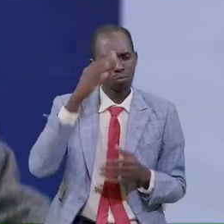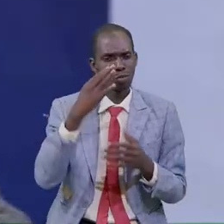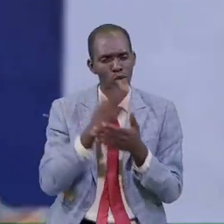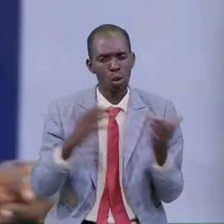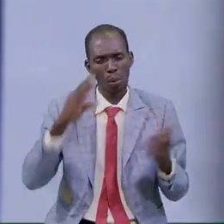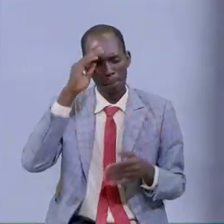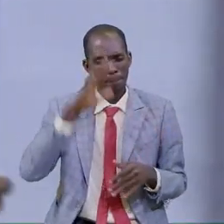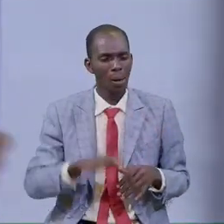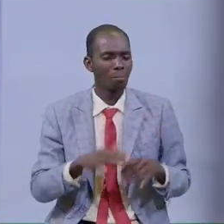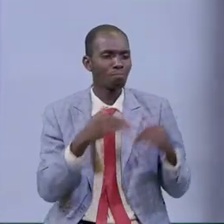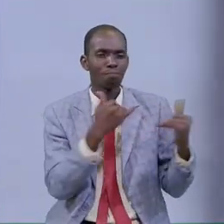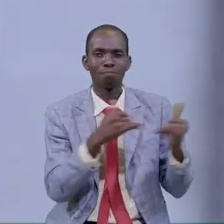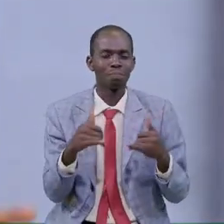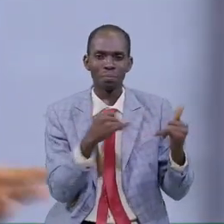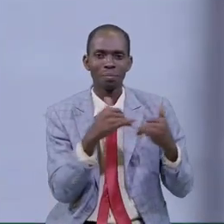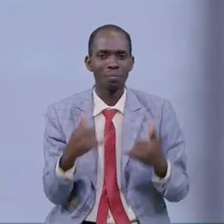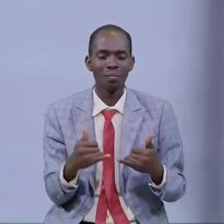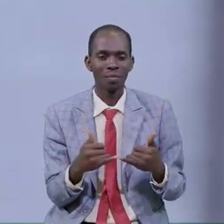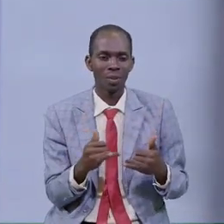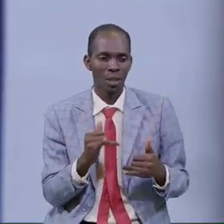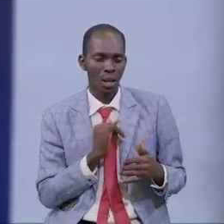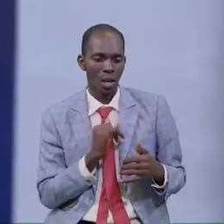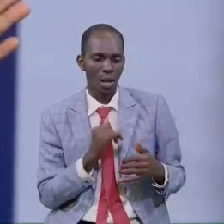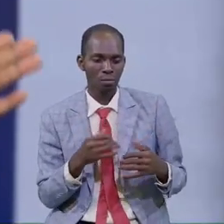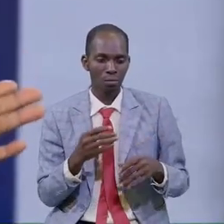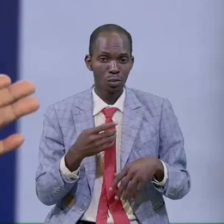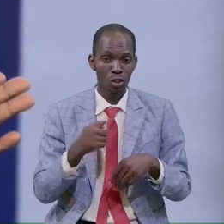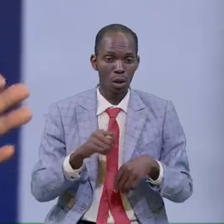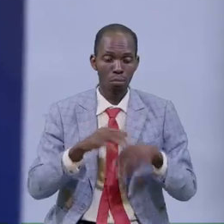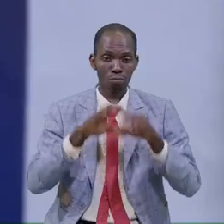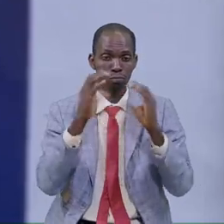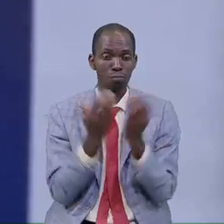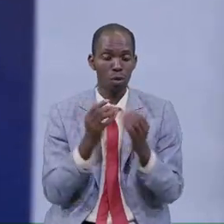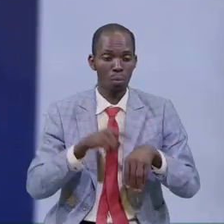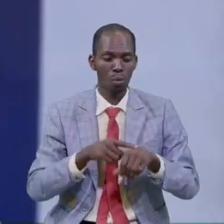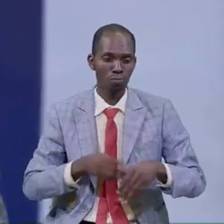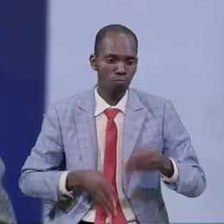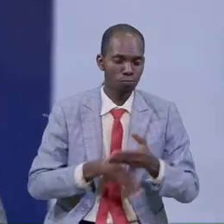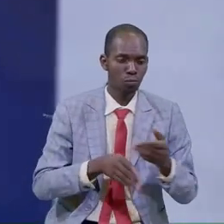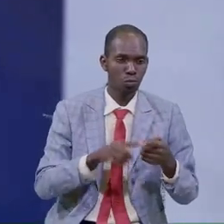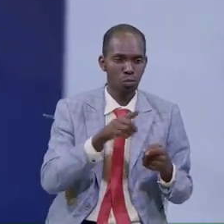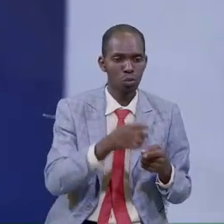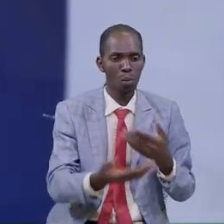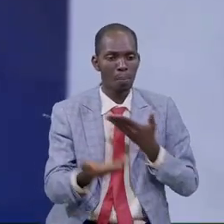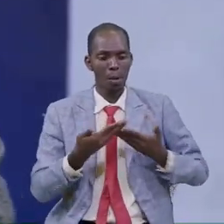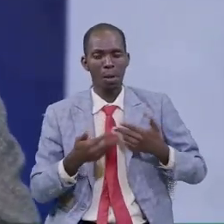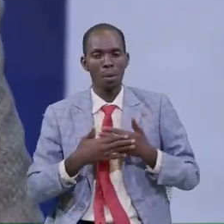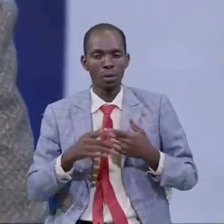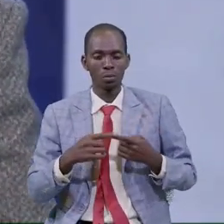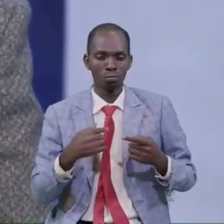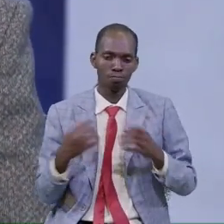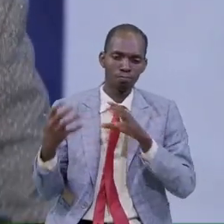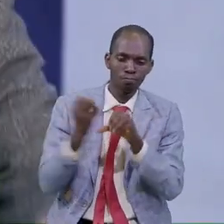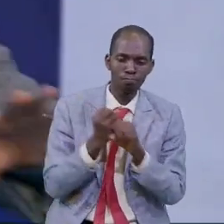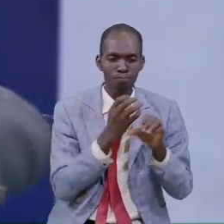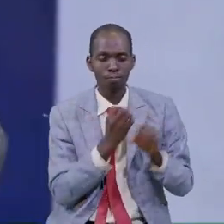local game. I kick it to you, you catch it. You kick it to me, I catch it. Et ils jouaient au ballon, ils s'amusaient là-bas. And one of